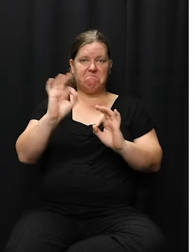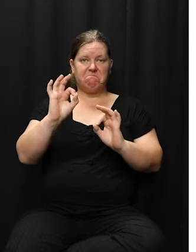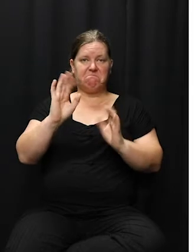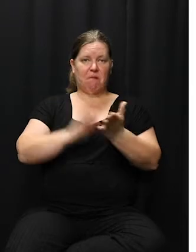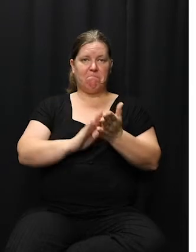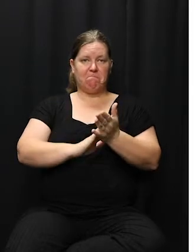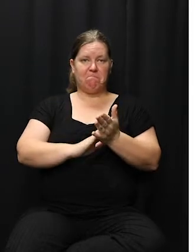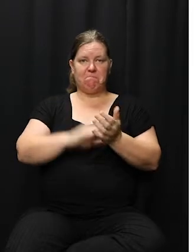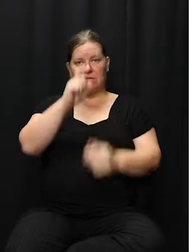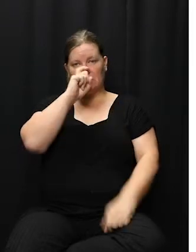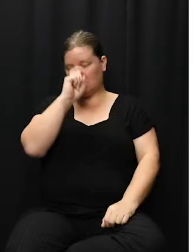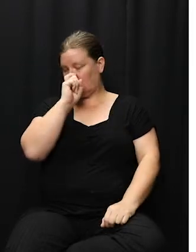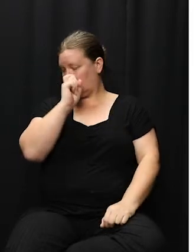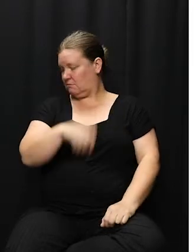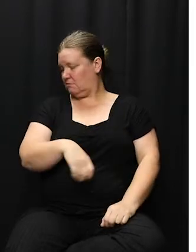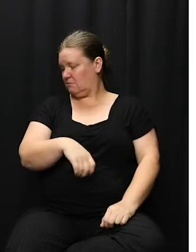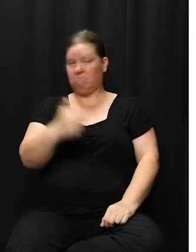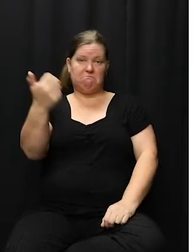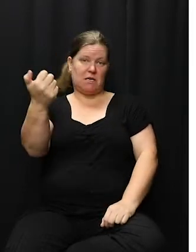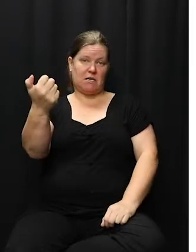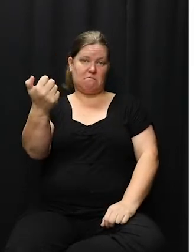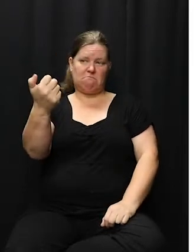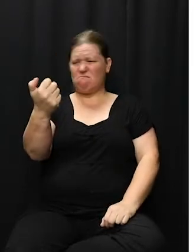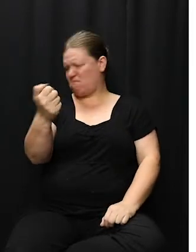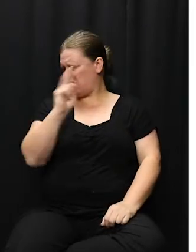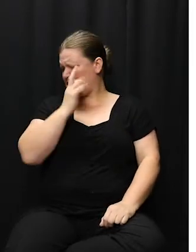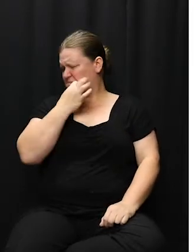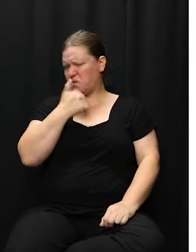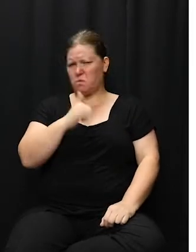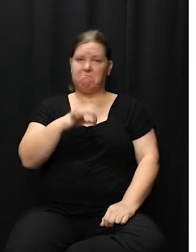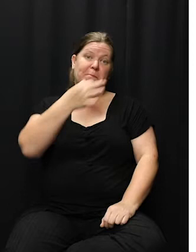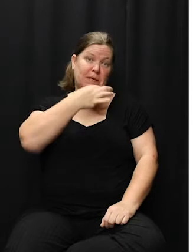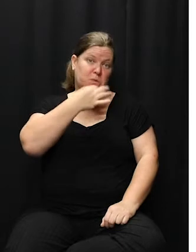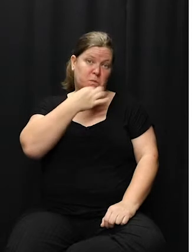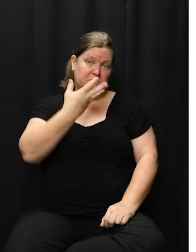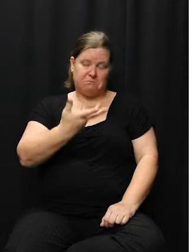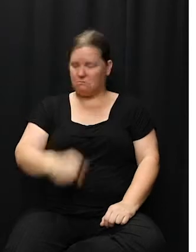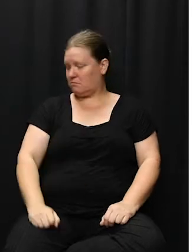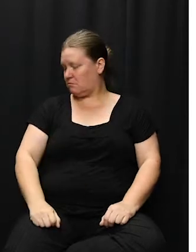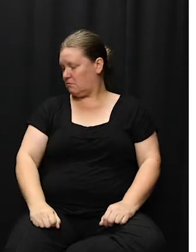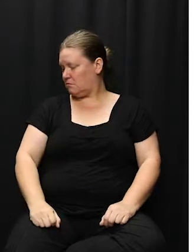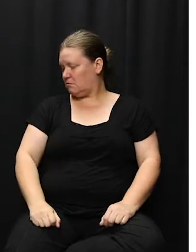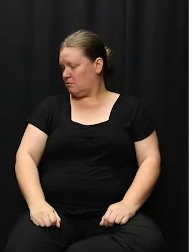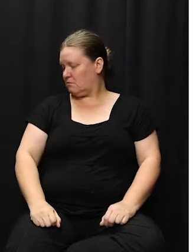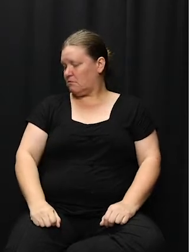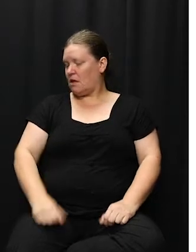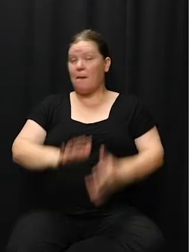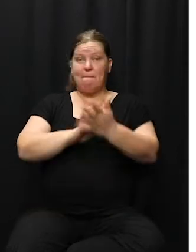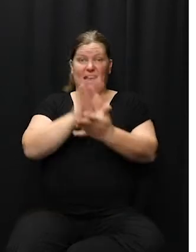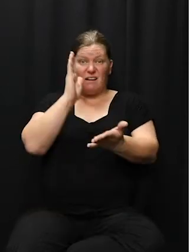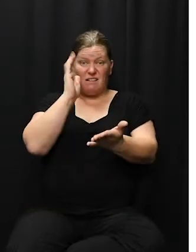signs don't, like mum or sister, or pen, although pen does a little bit, I think maybe pencil.